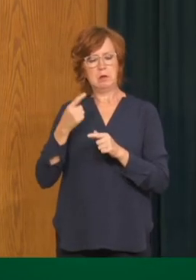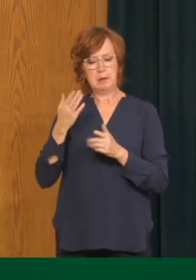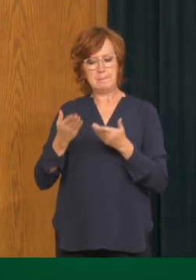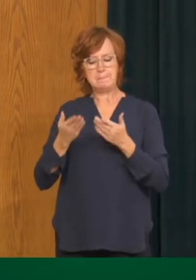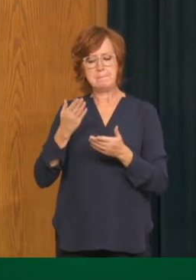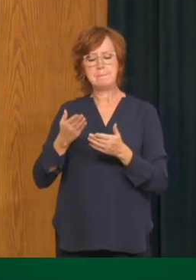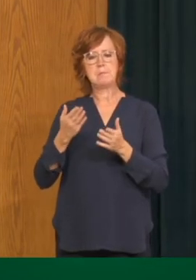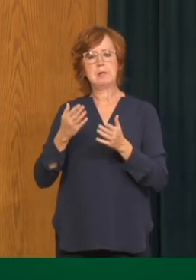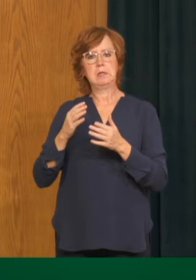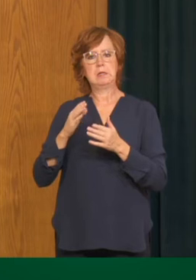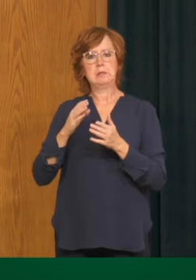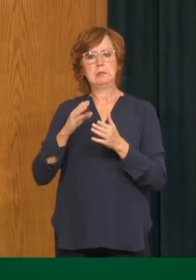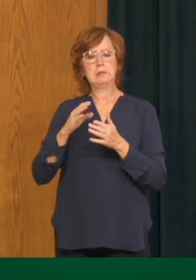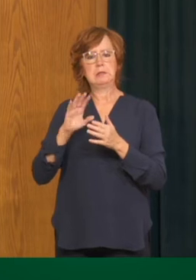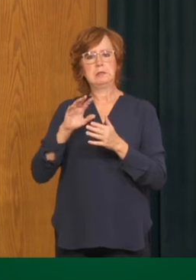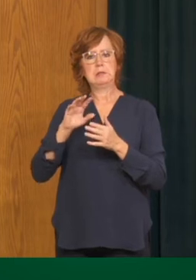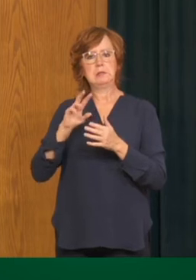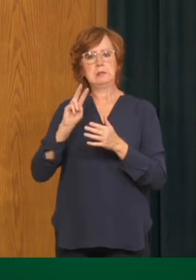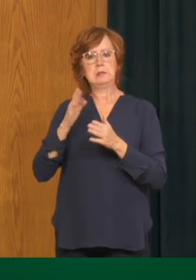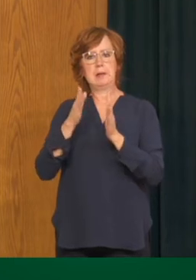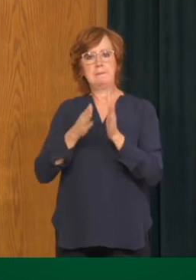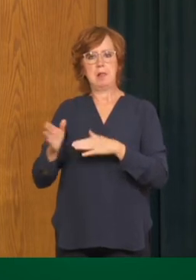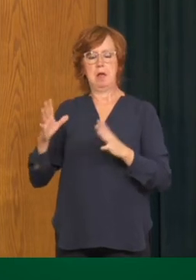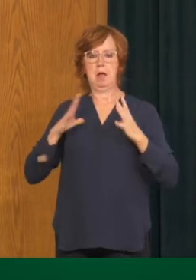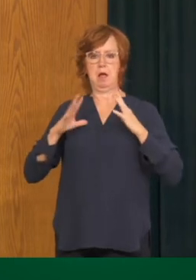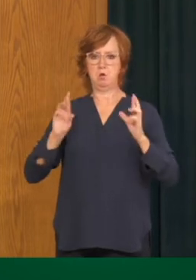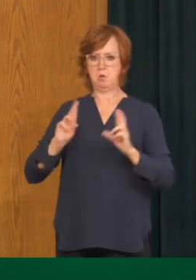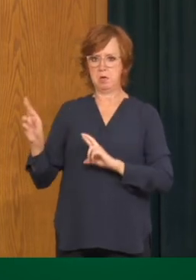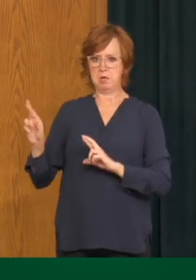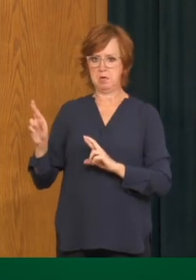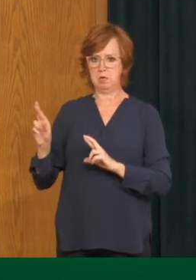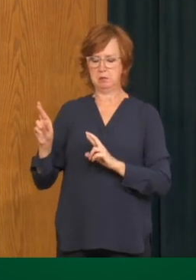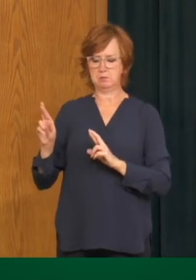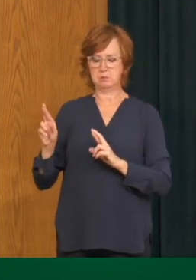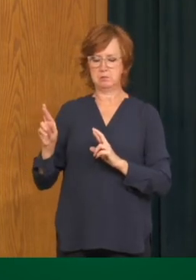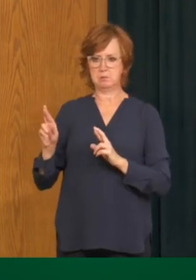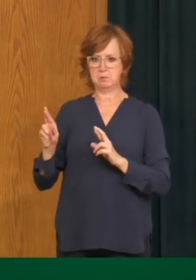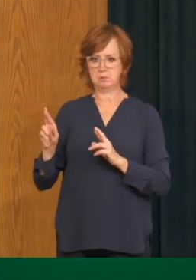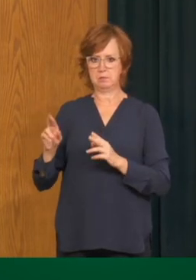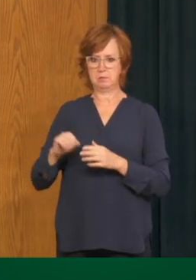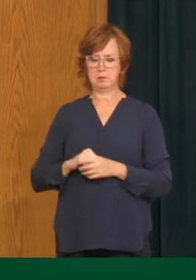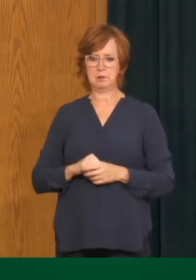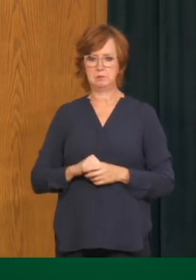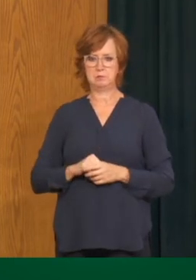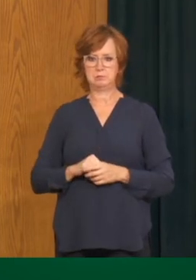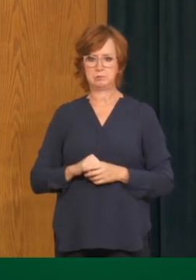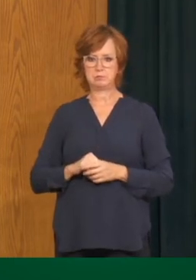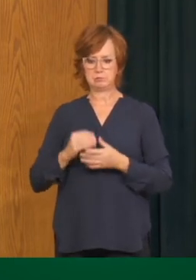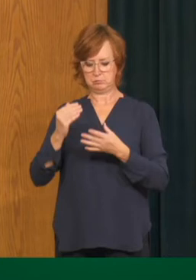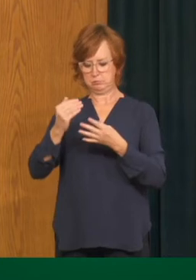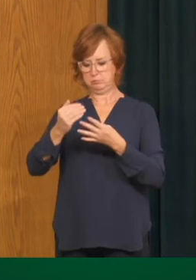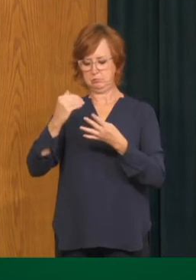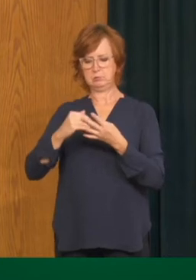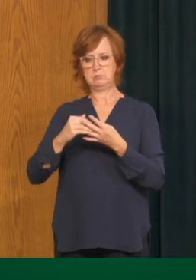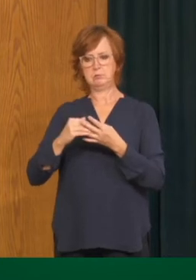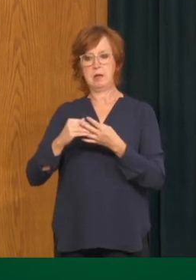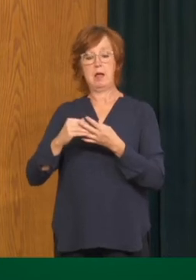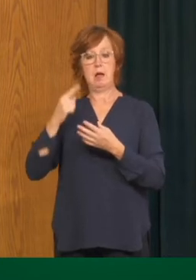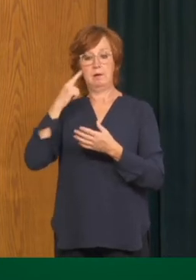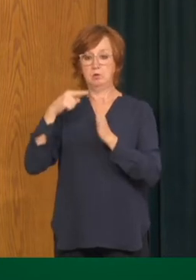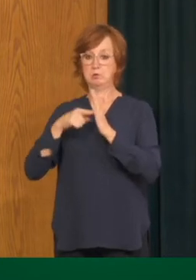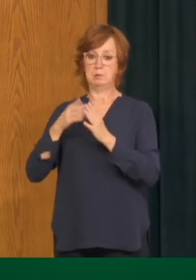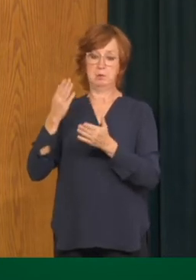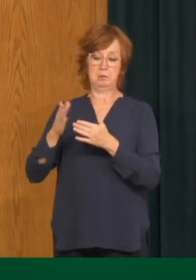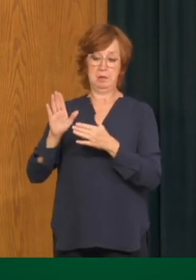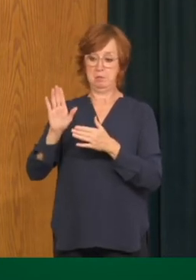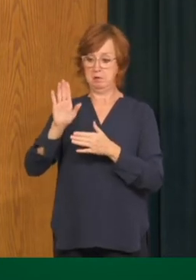an operational plan ready to go for a level 3 operation, which would include alternate days, which would reduce the class